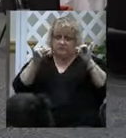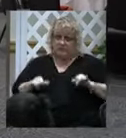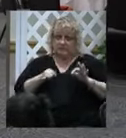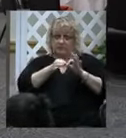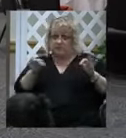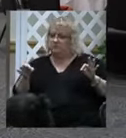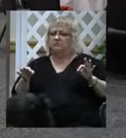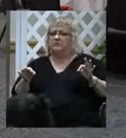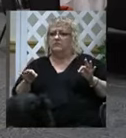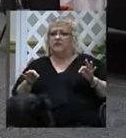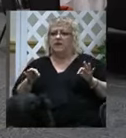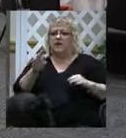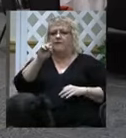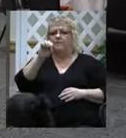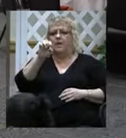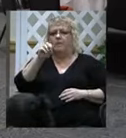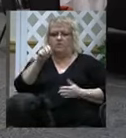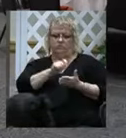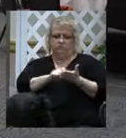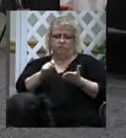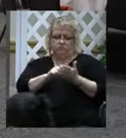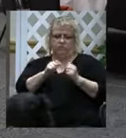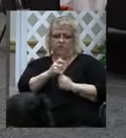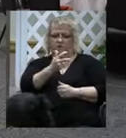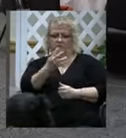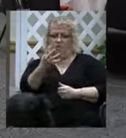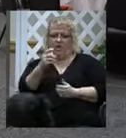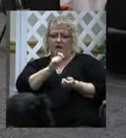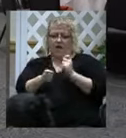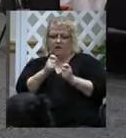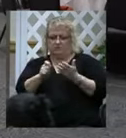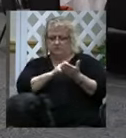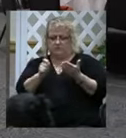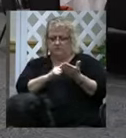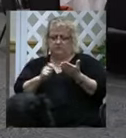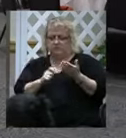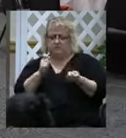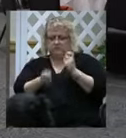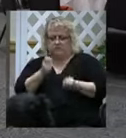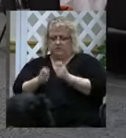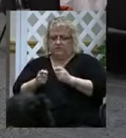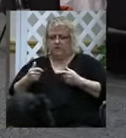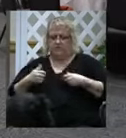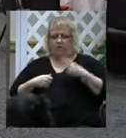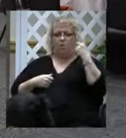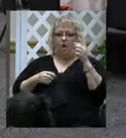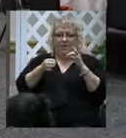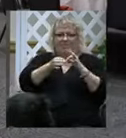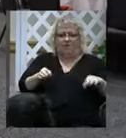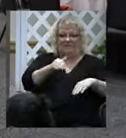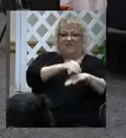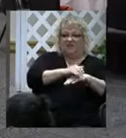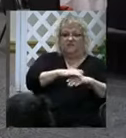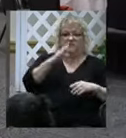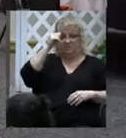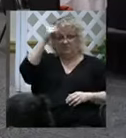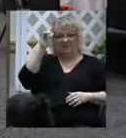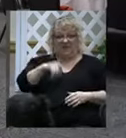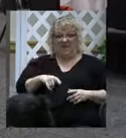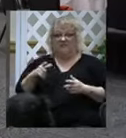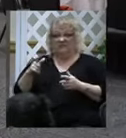to put out a memo and you're working with 3 or 4 editors and it has to go through so many, and you're just dealing with one language.